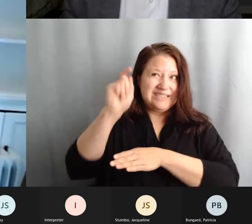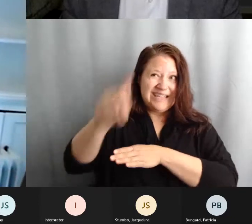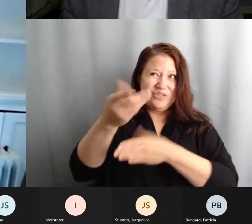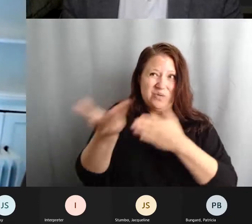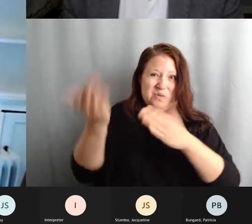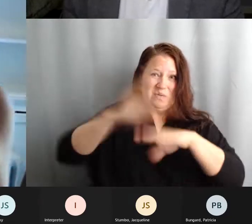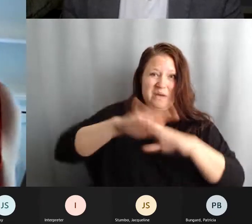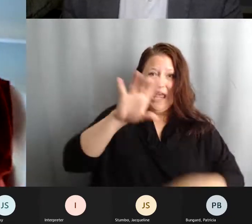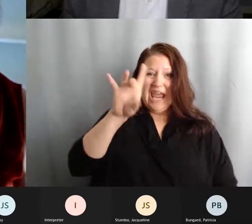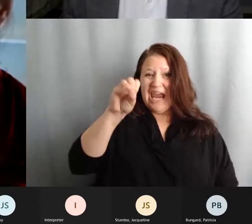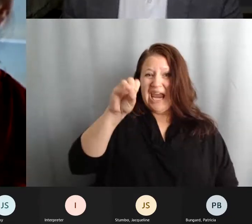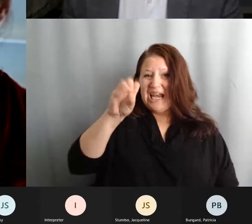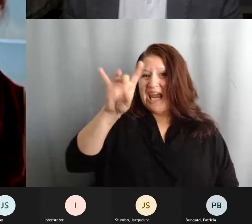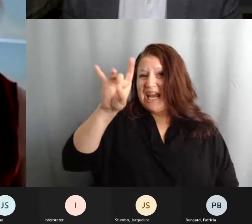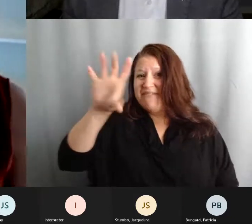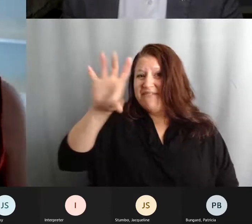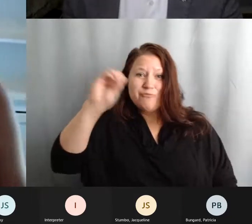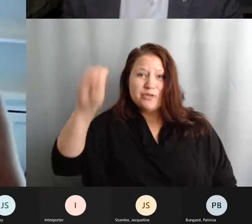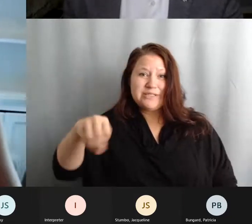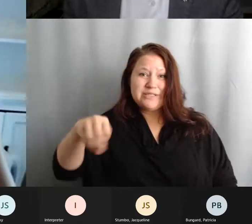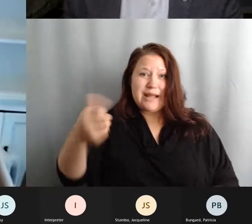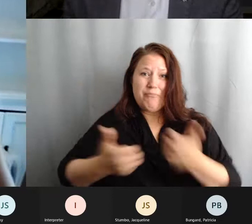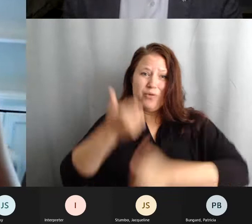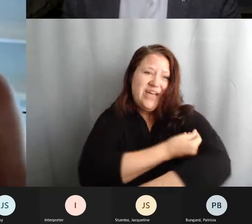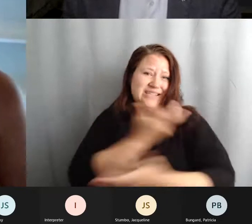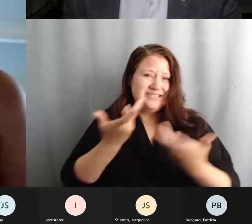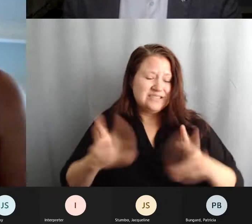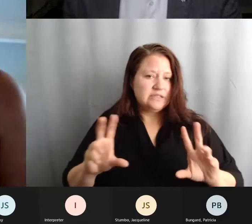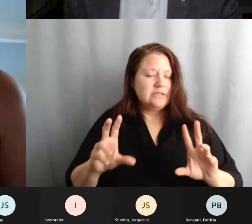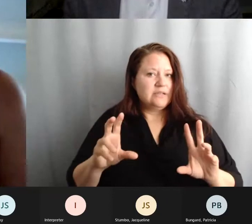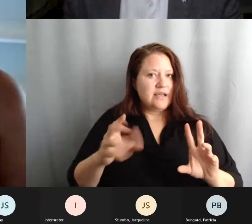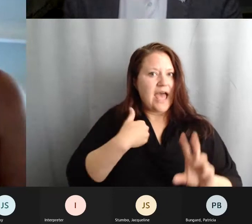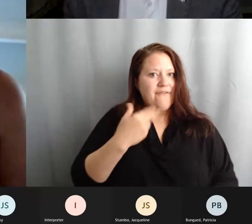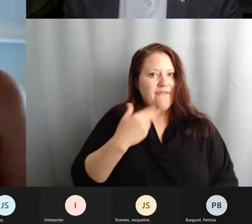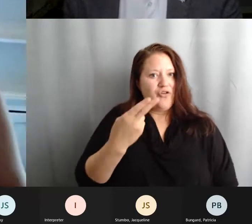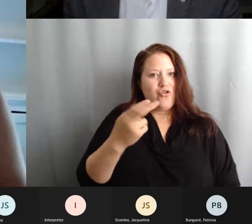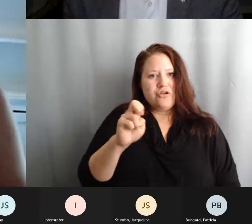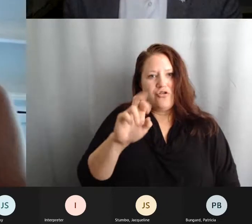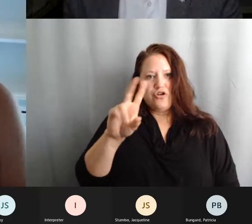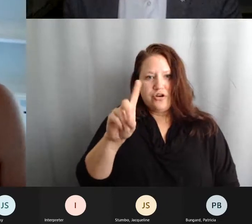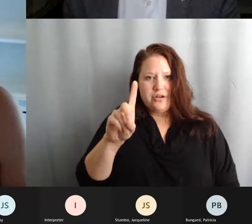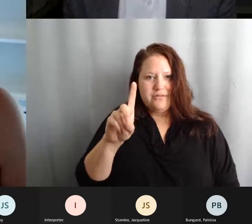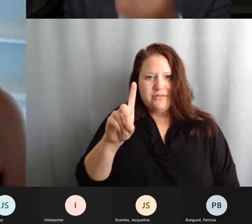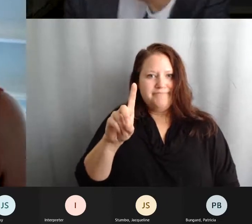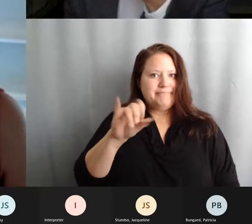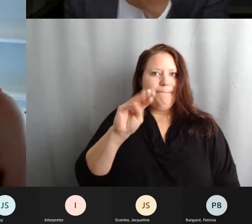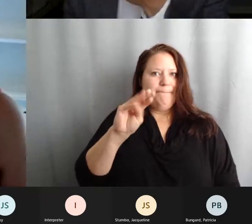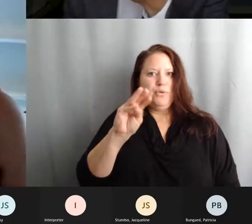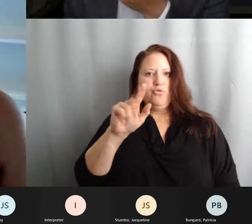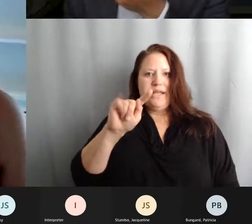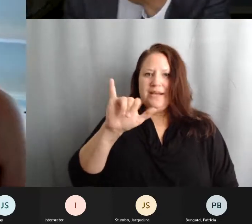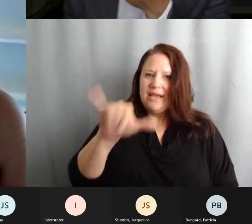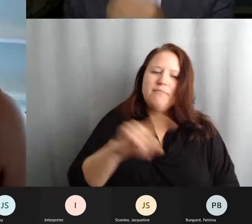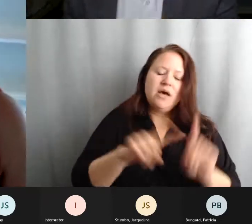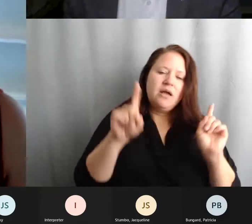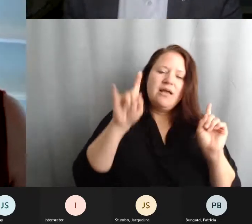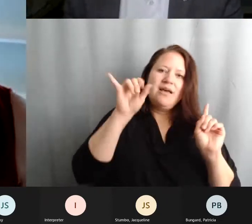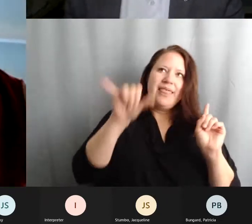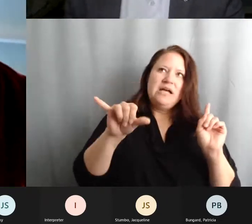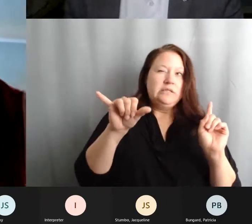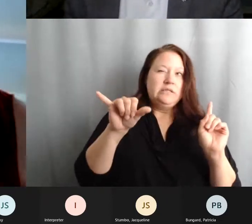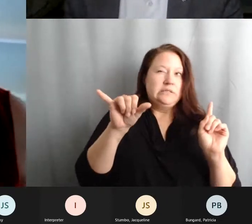85% vaccinated or even more to have herd immunity. And so certainly that's a reach